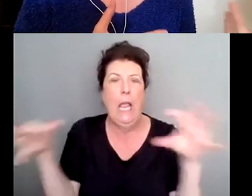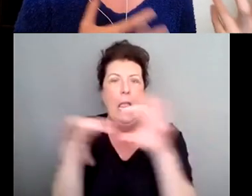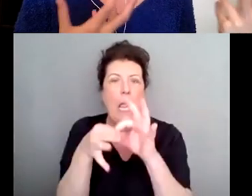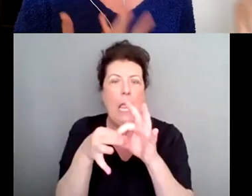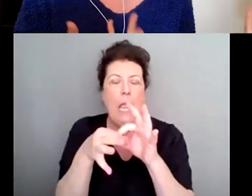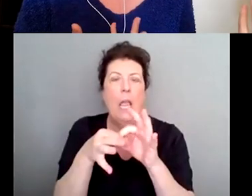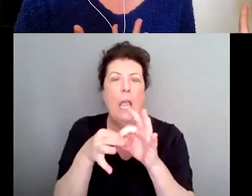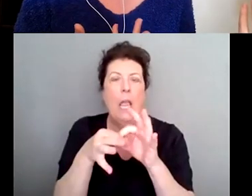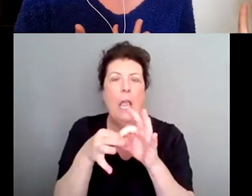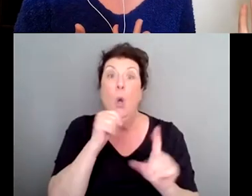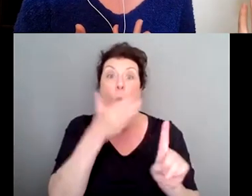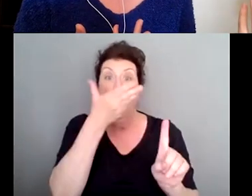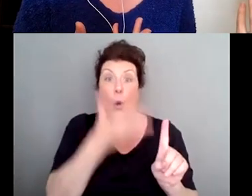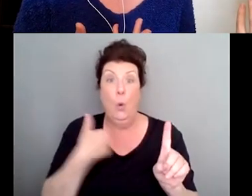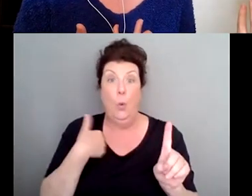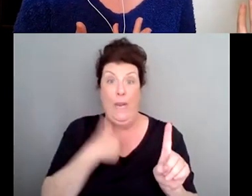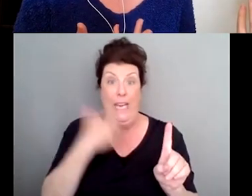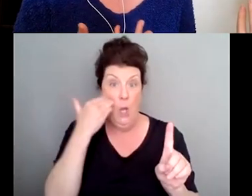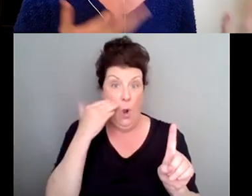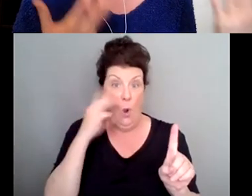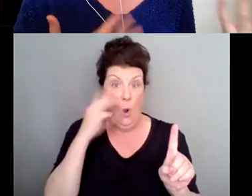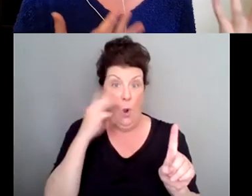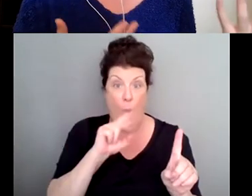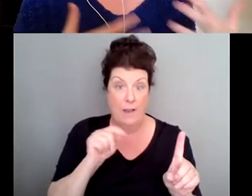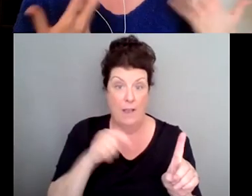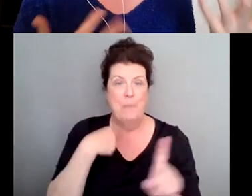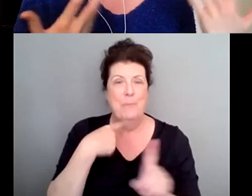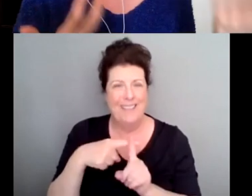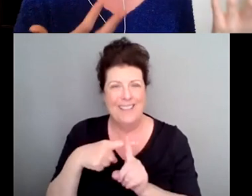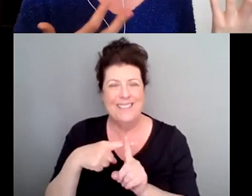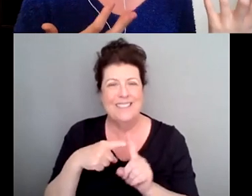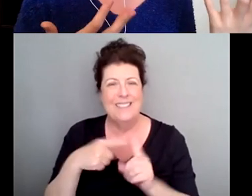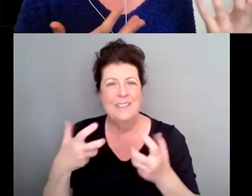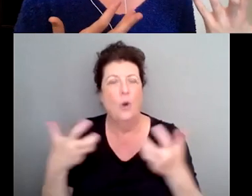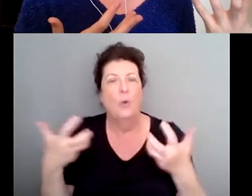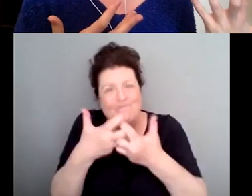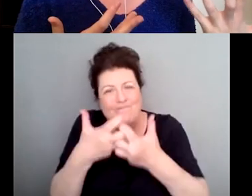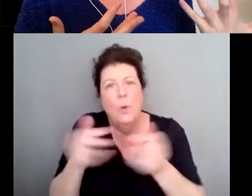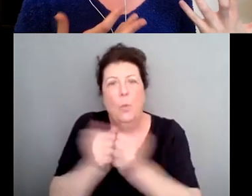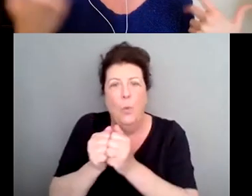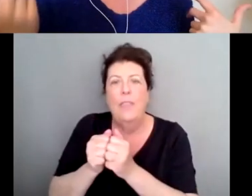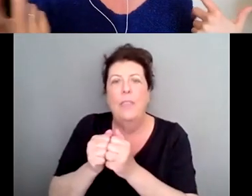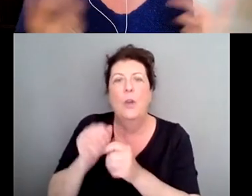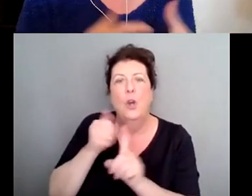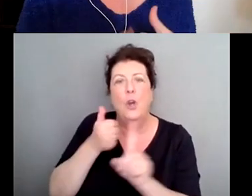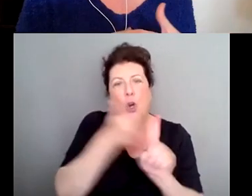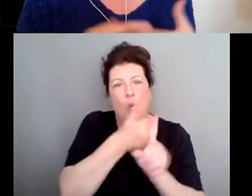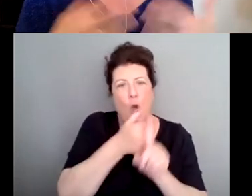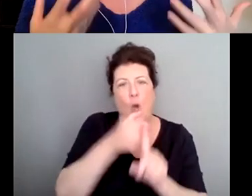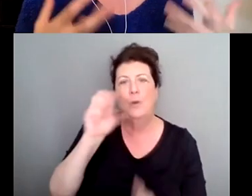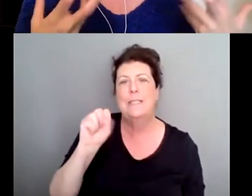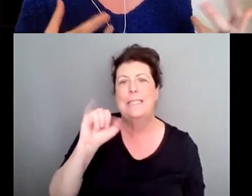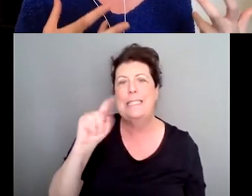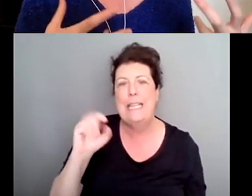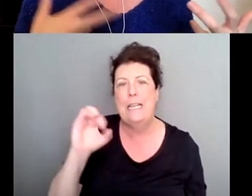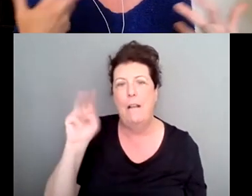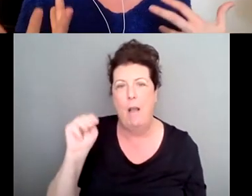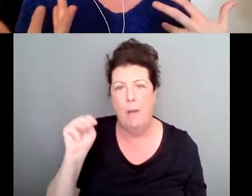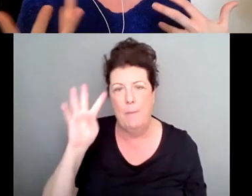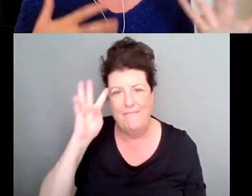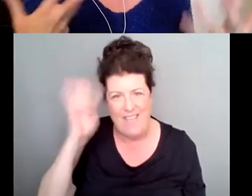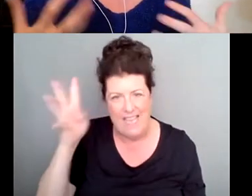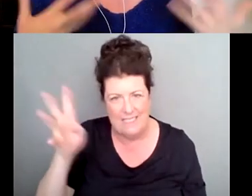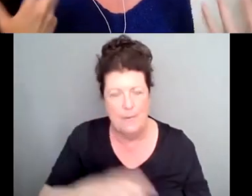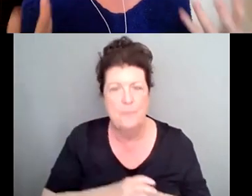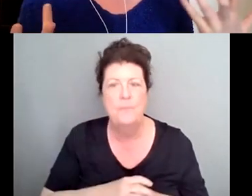her sitcom fantasy. And I think that, I think finding the voice of, and I think Jack's talked about this, like finding the voice of